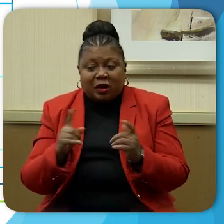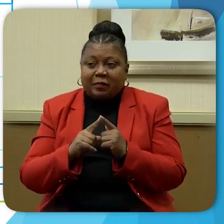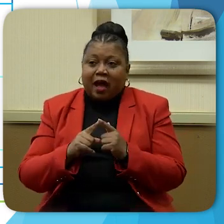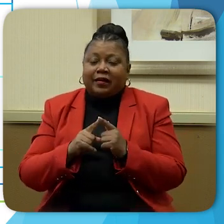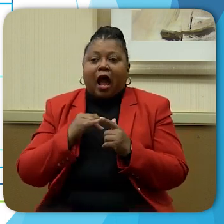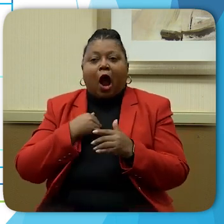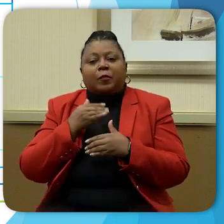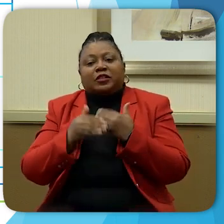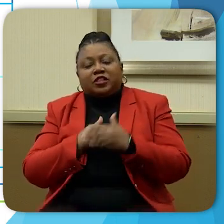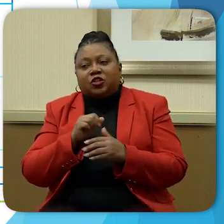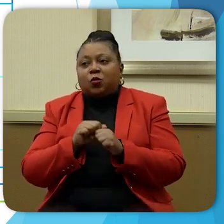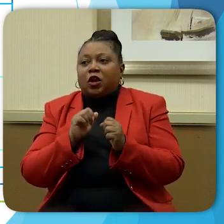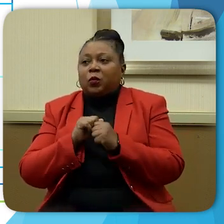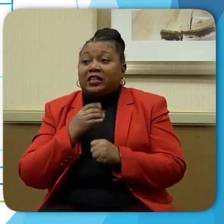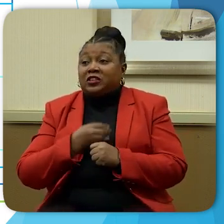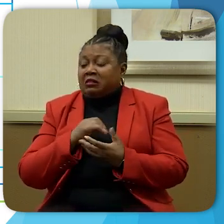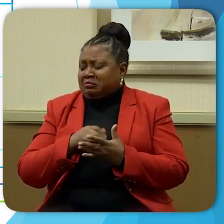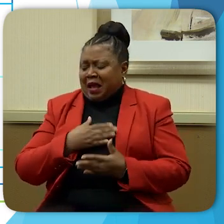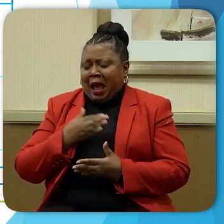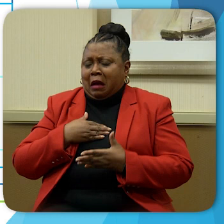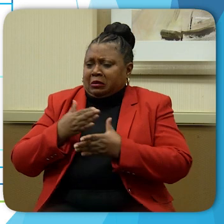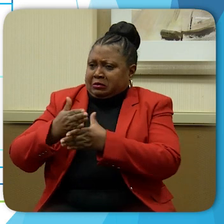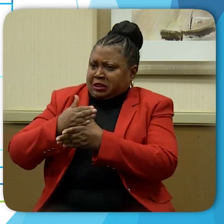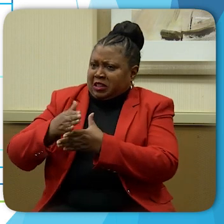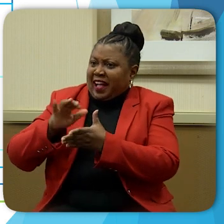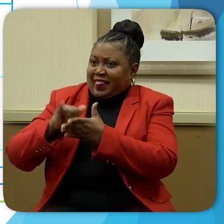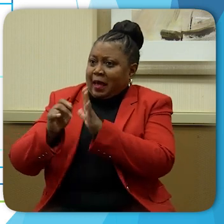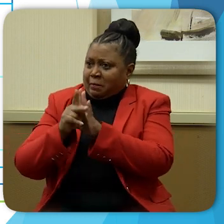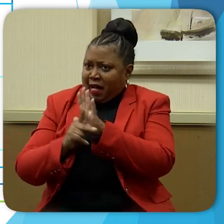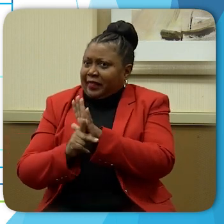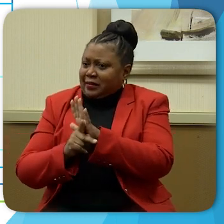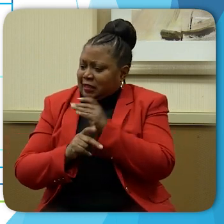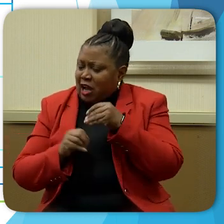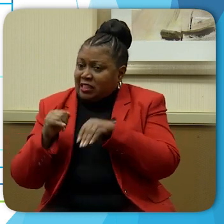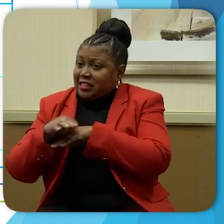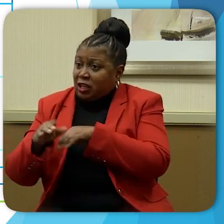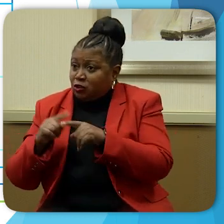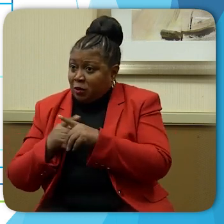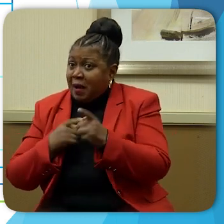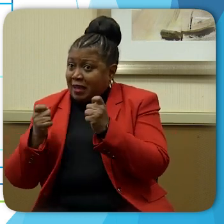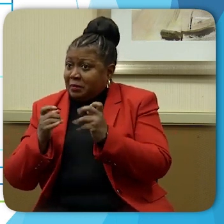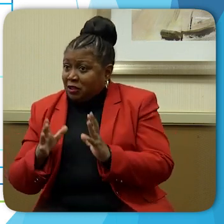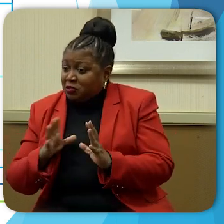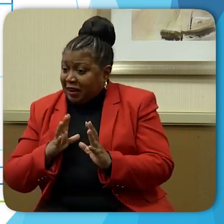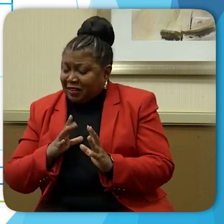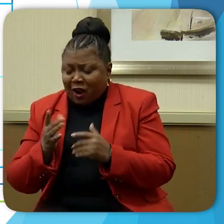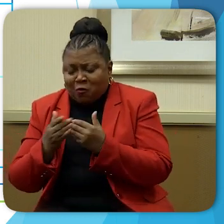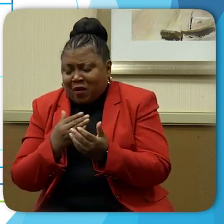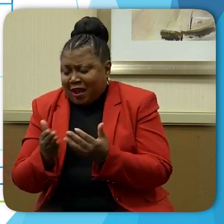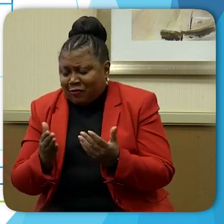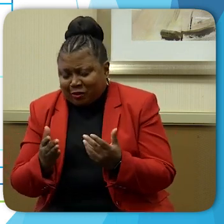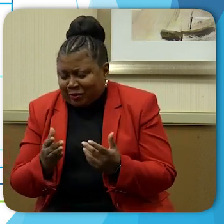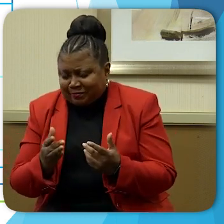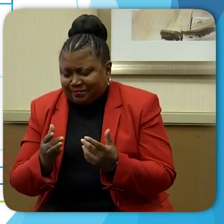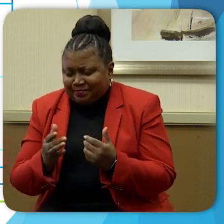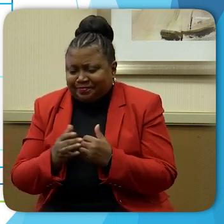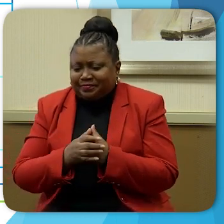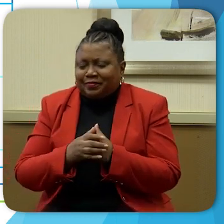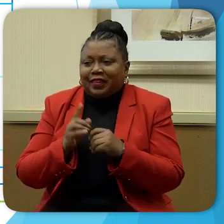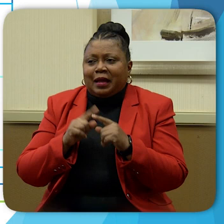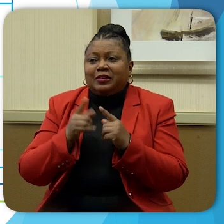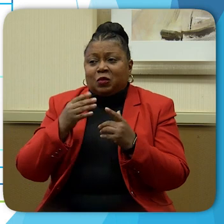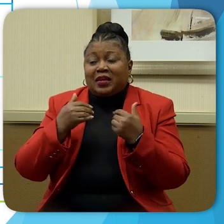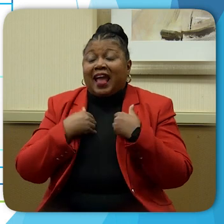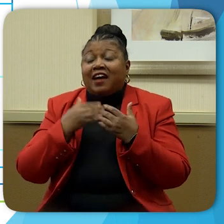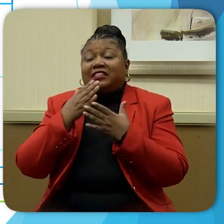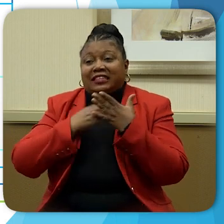our procedures working with trans students, I'd be happy to, you know, send you to my administrator or whatever. But so